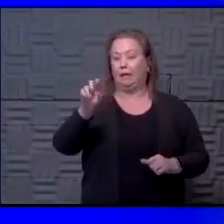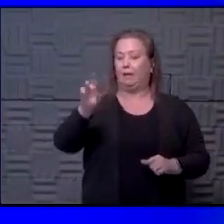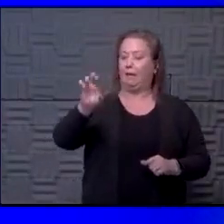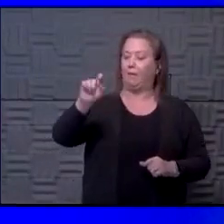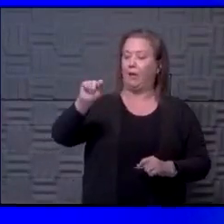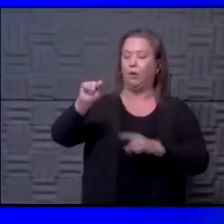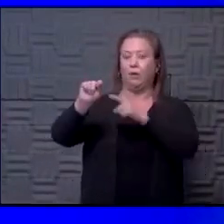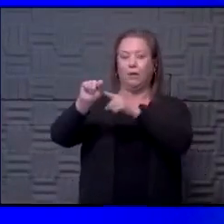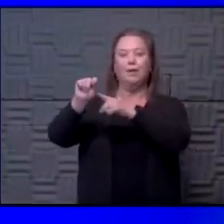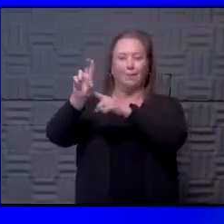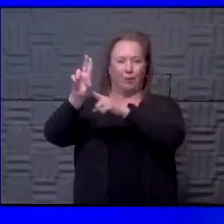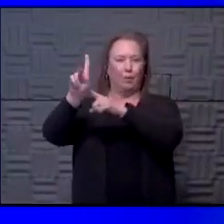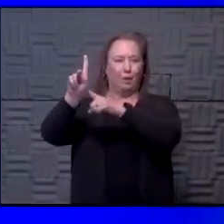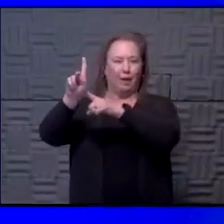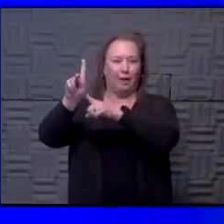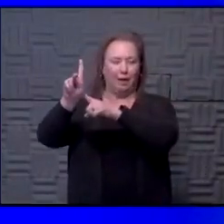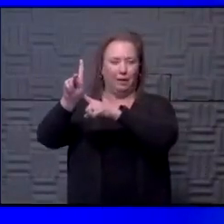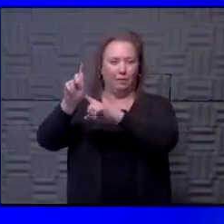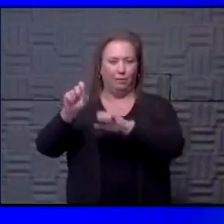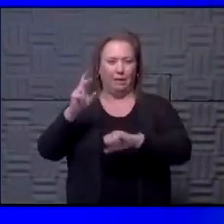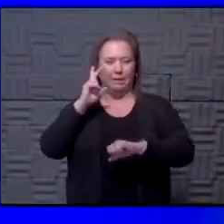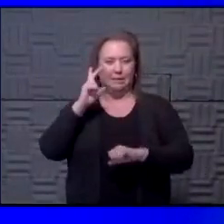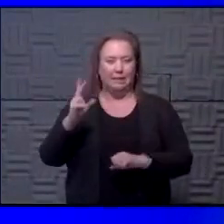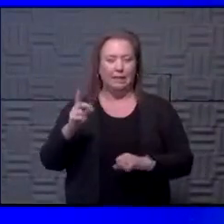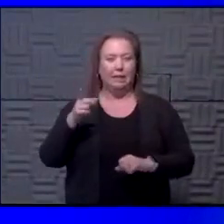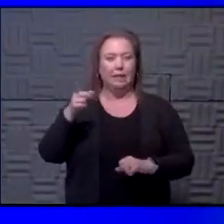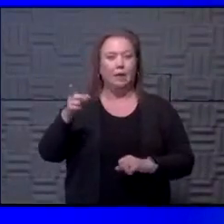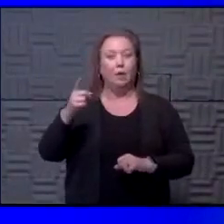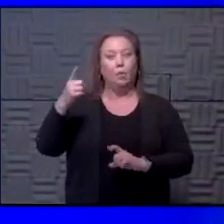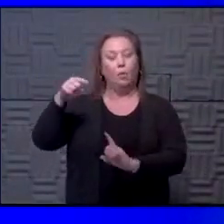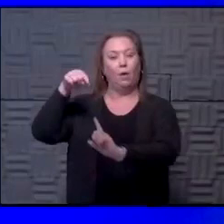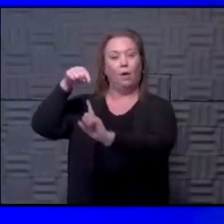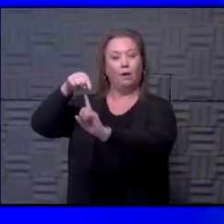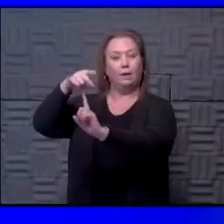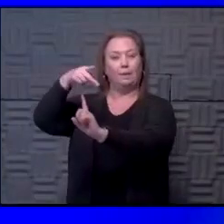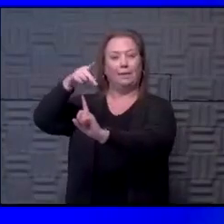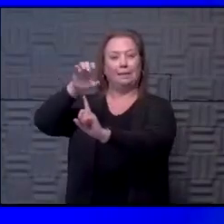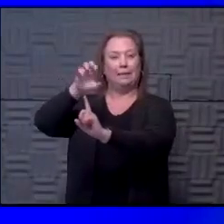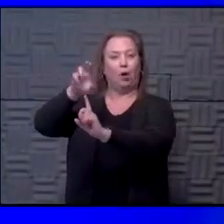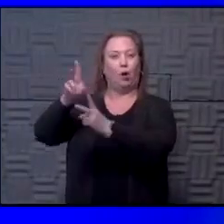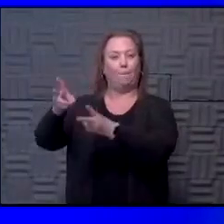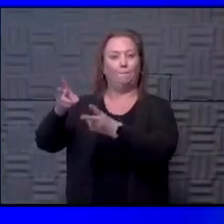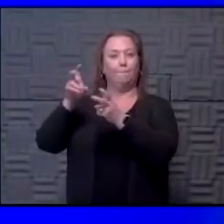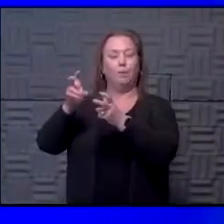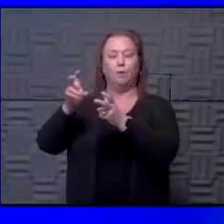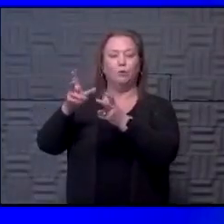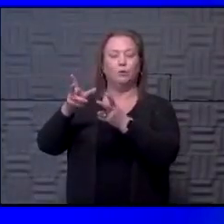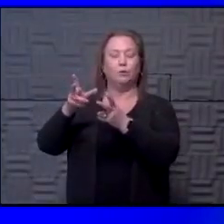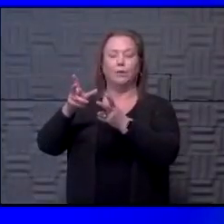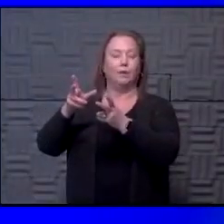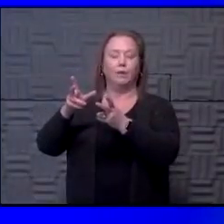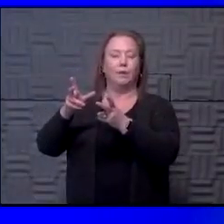variant, particularly the UK variant, because one of those targets for the PCR will